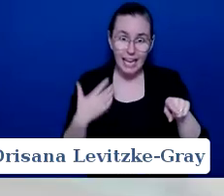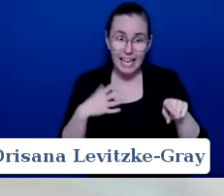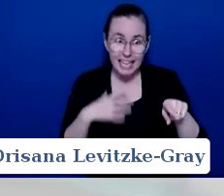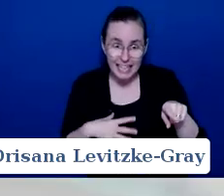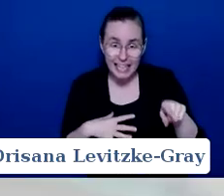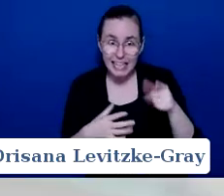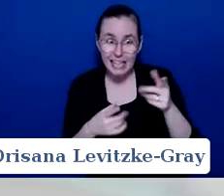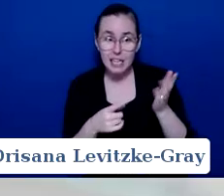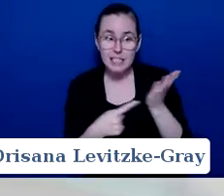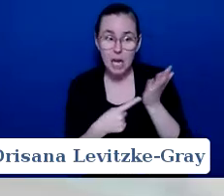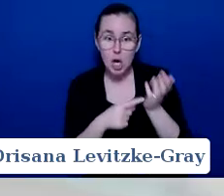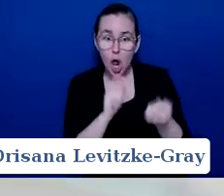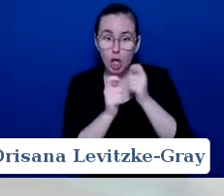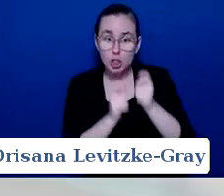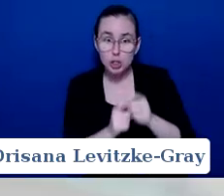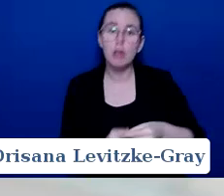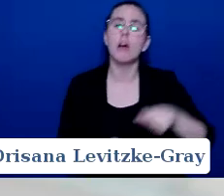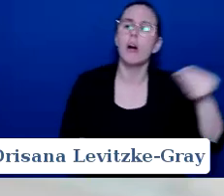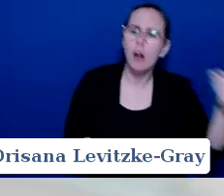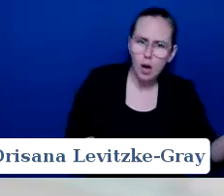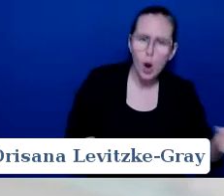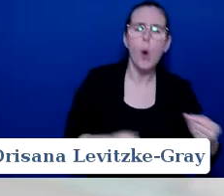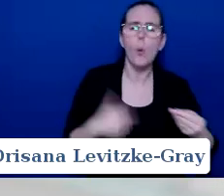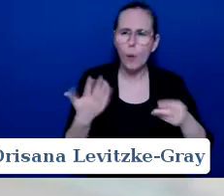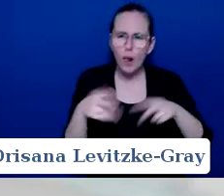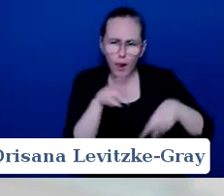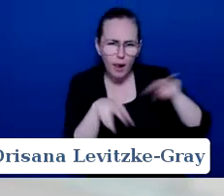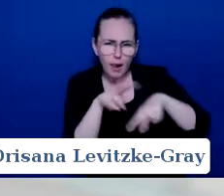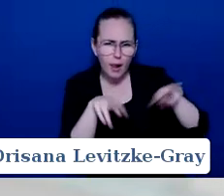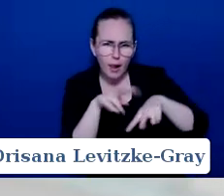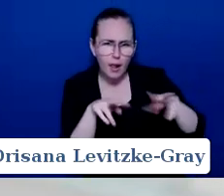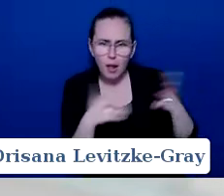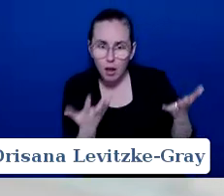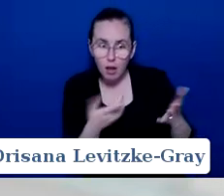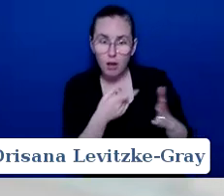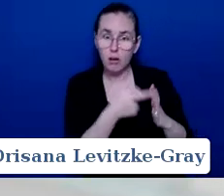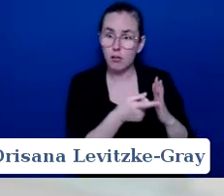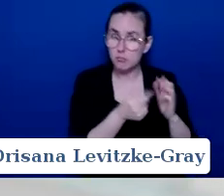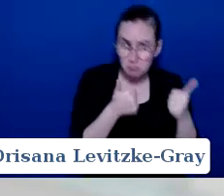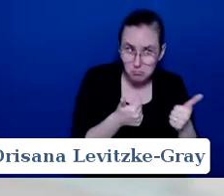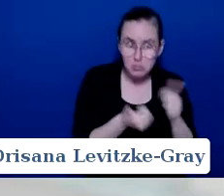services. It also has audiovisual guide. I will try to turn on so you can see that those who are